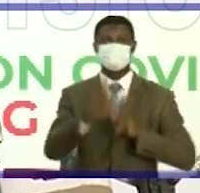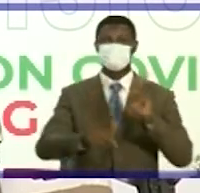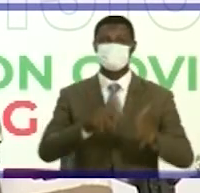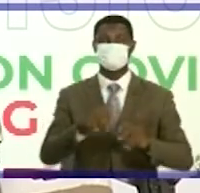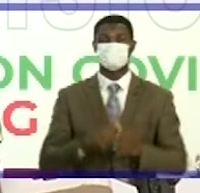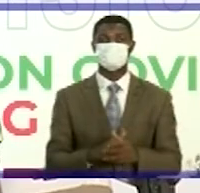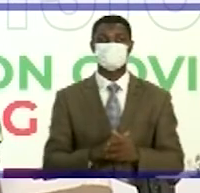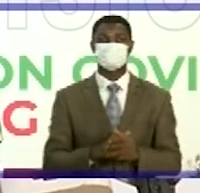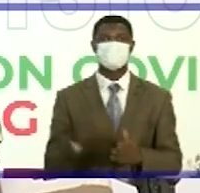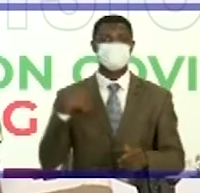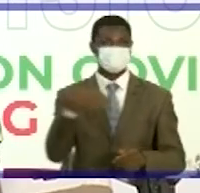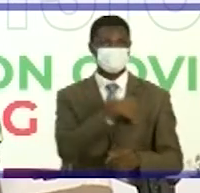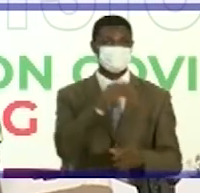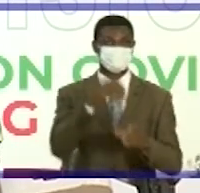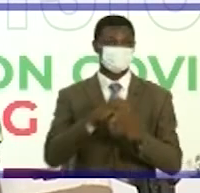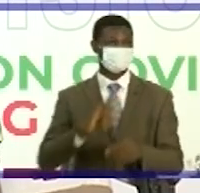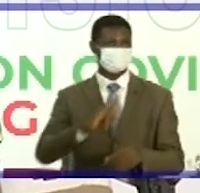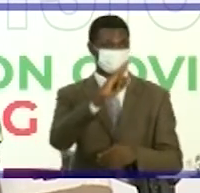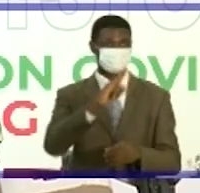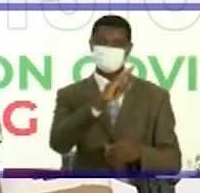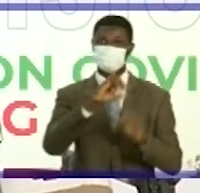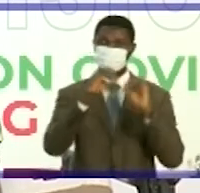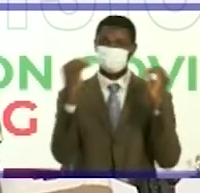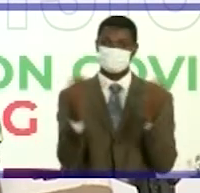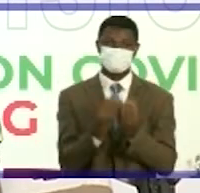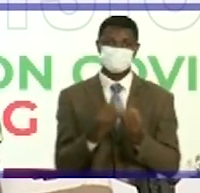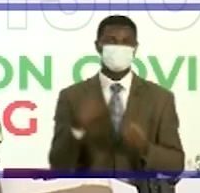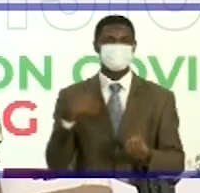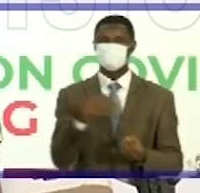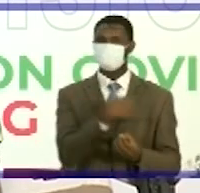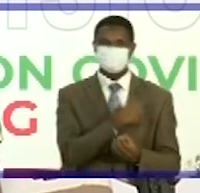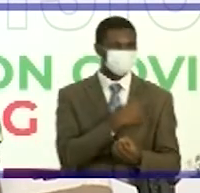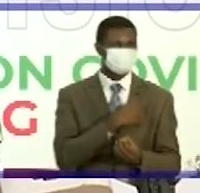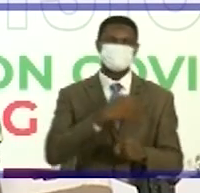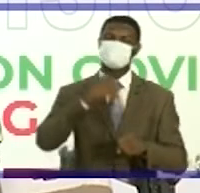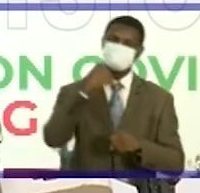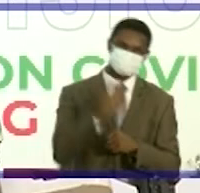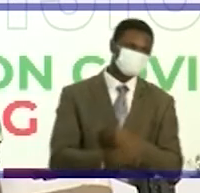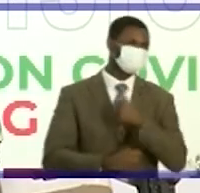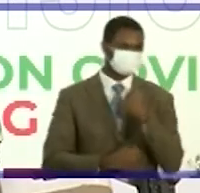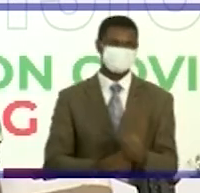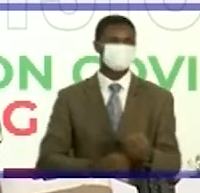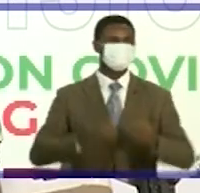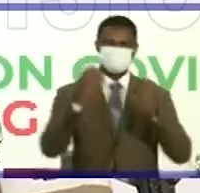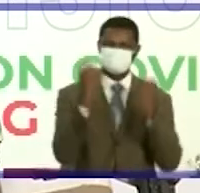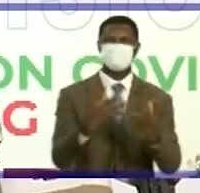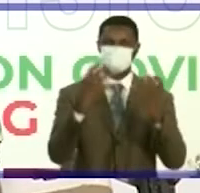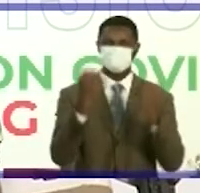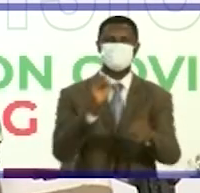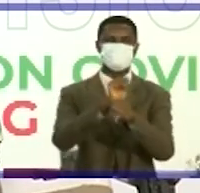aviation want to open like yesterday. We are bleeding. We are sacking our workers. We are not paying